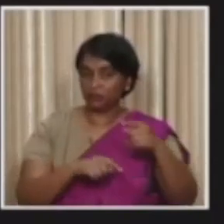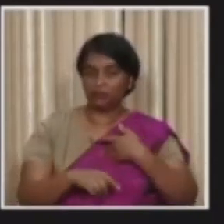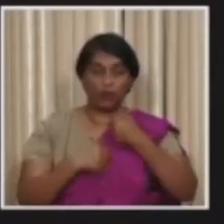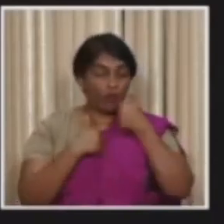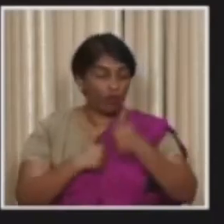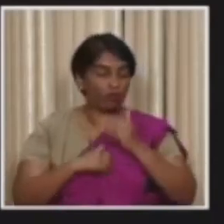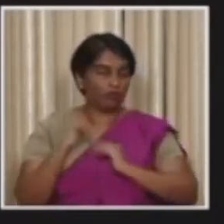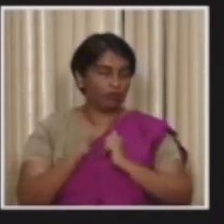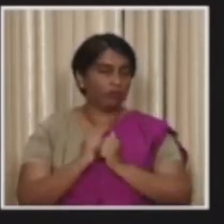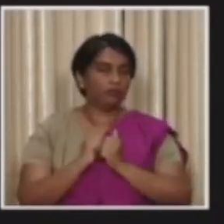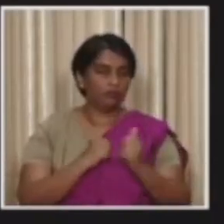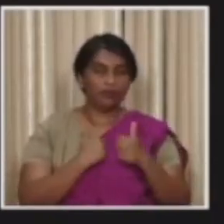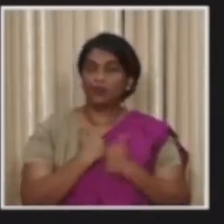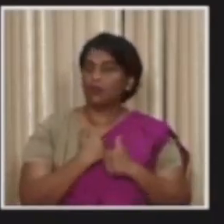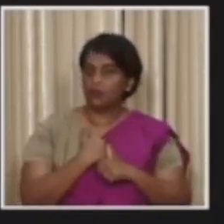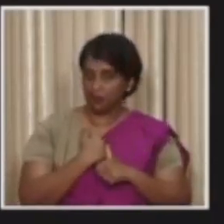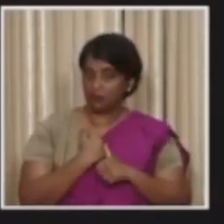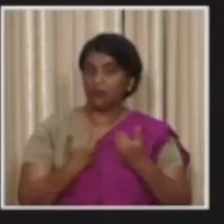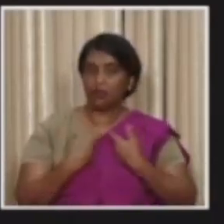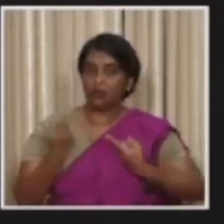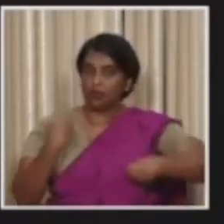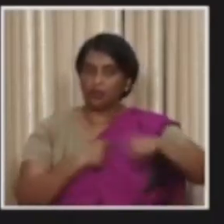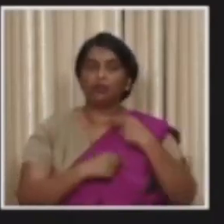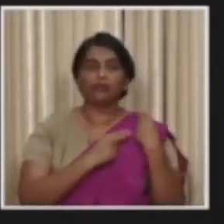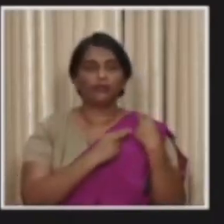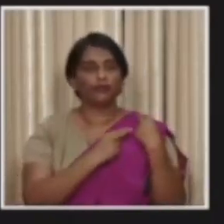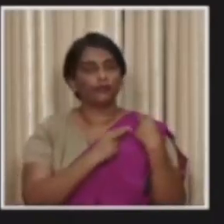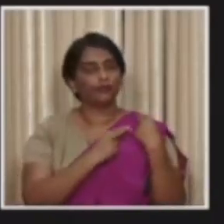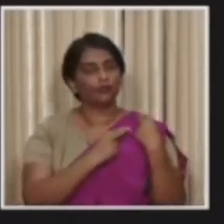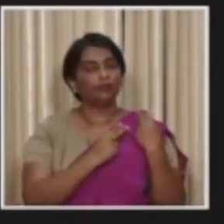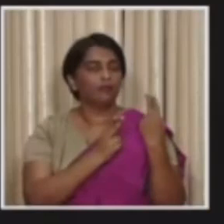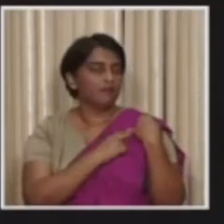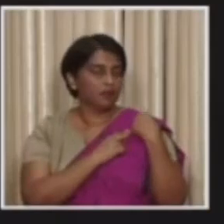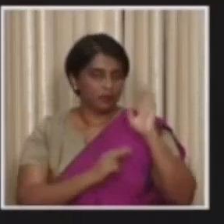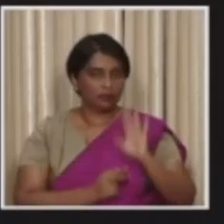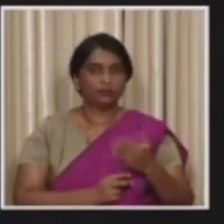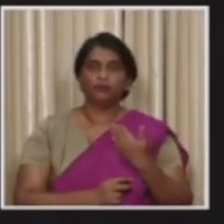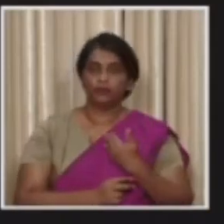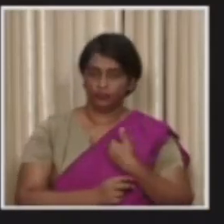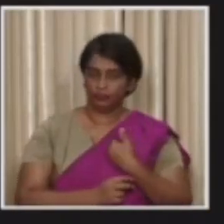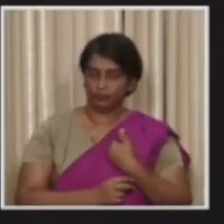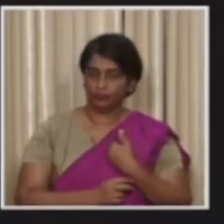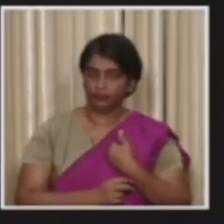honda kramavedayak sakas kirima api sielu denagema yutukamak kiyala mama